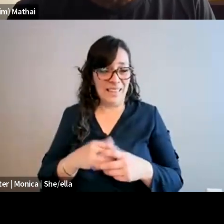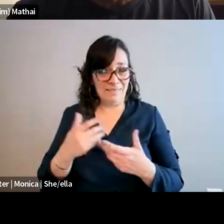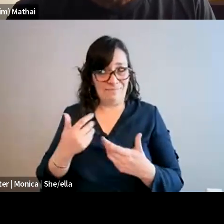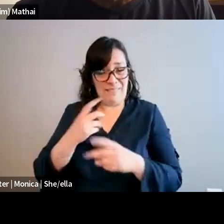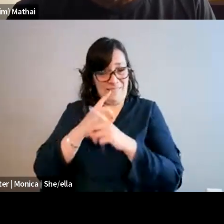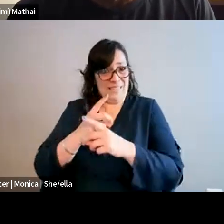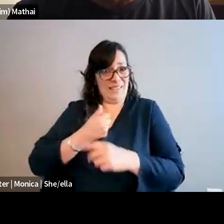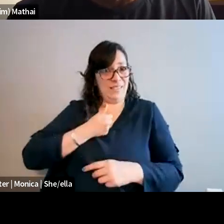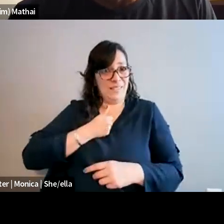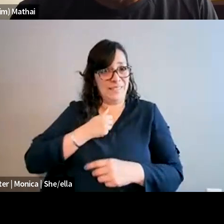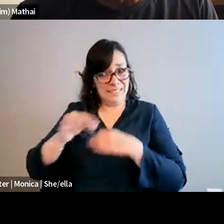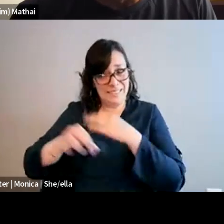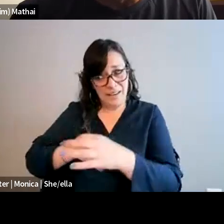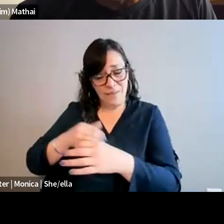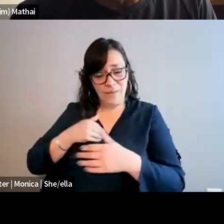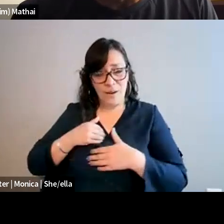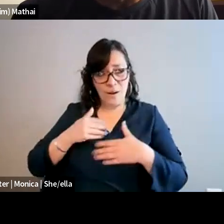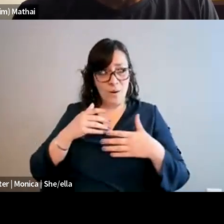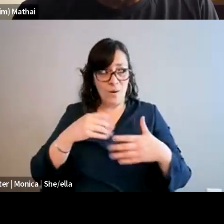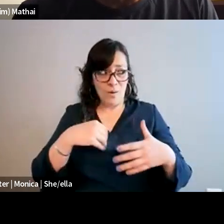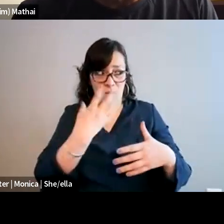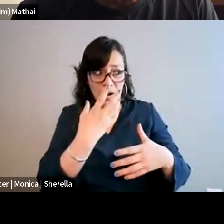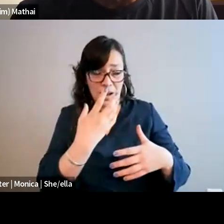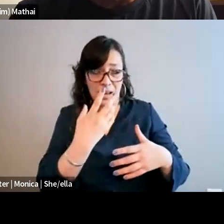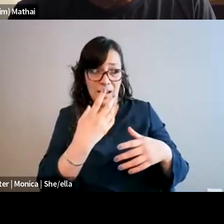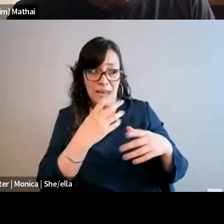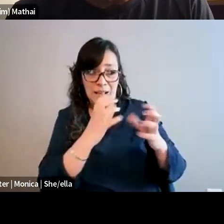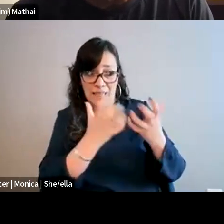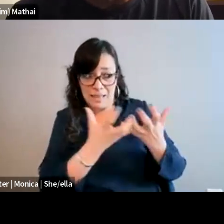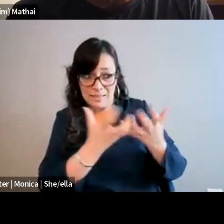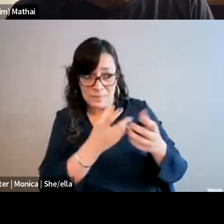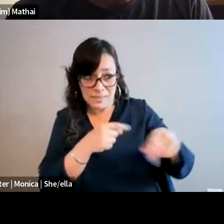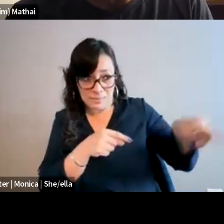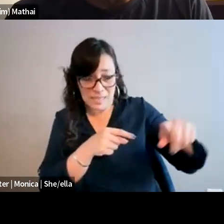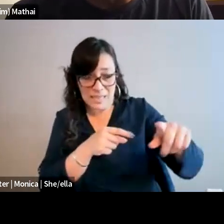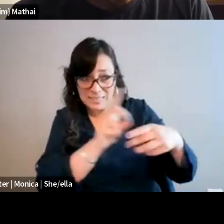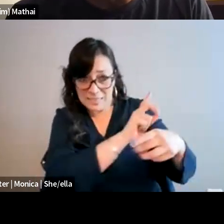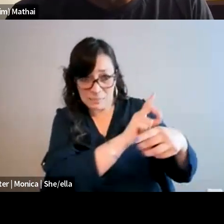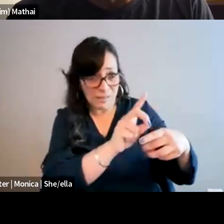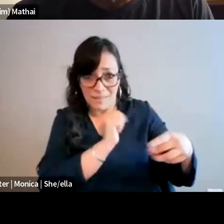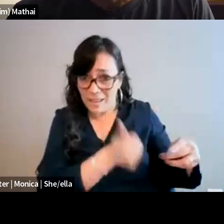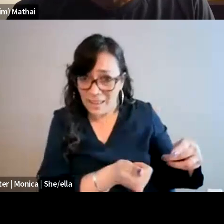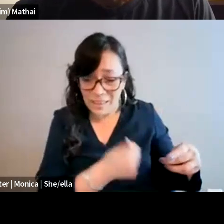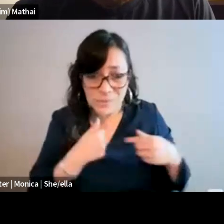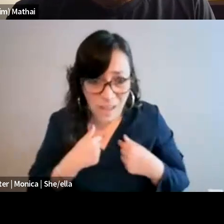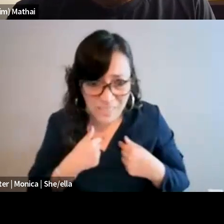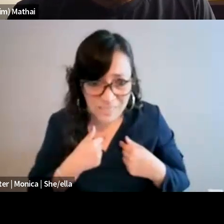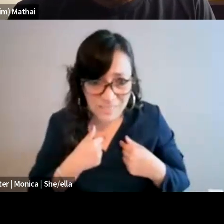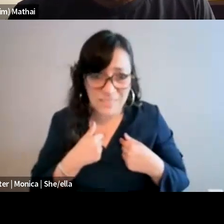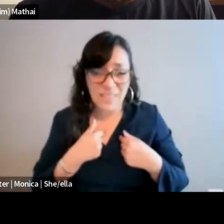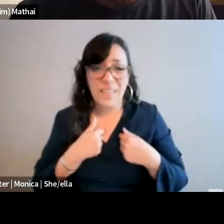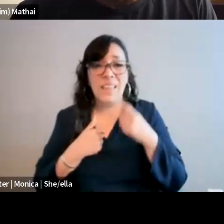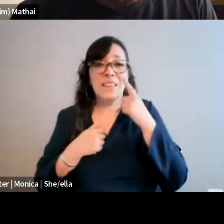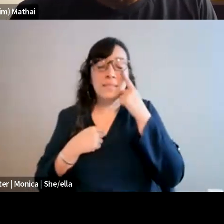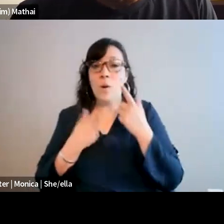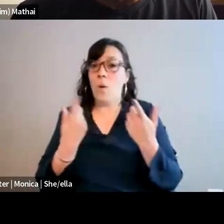of our white counterparts and students being disciplined, we were the ones being disciplined. So we could see